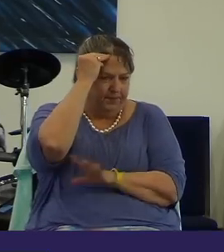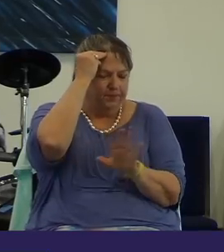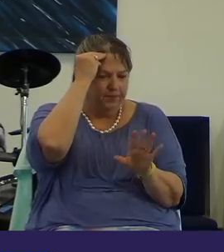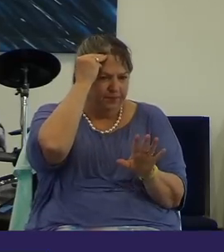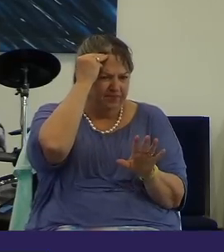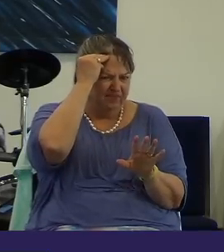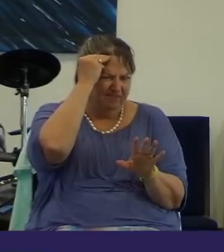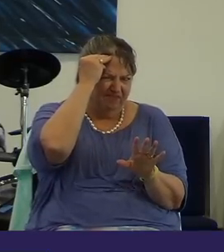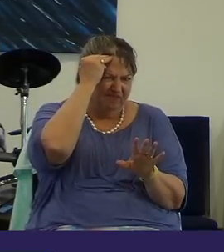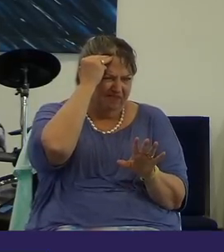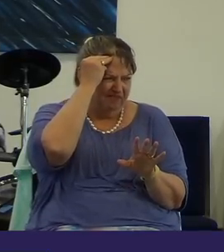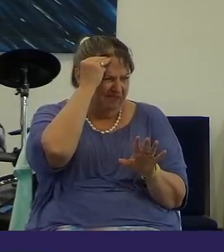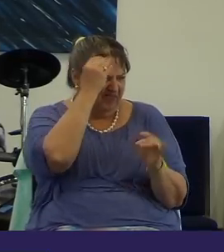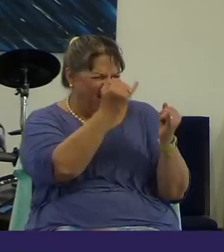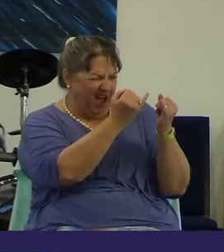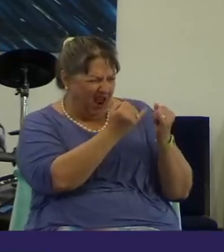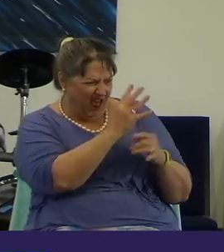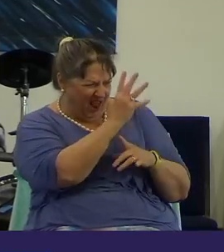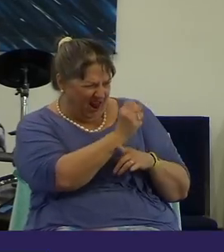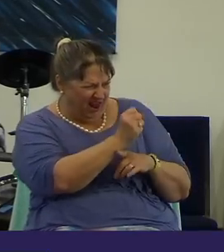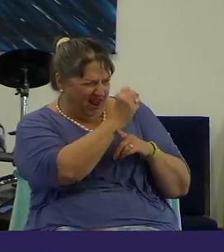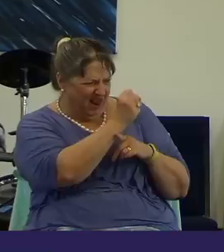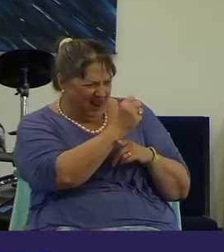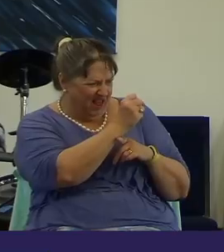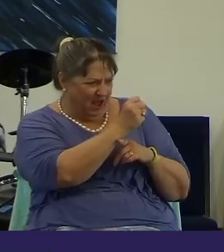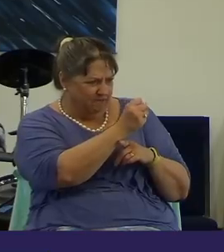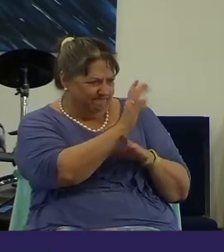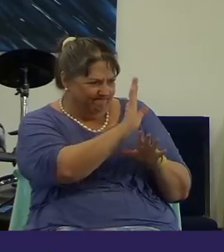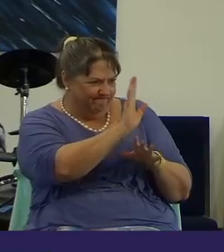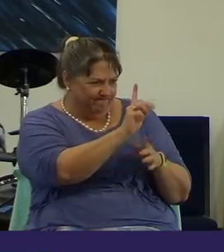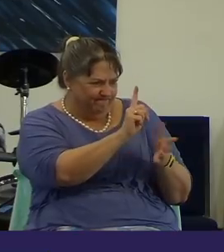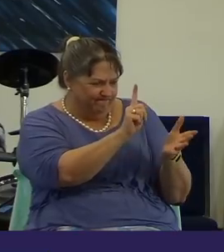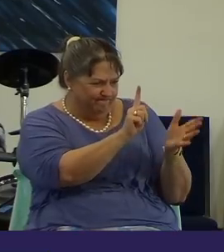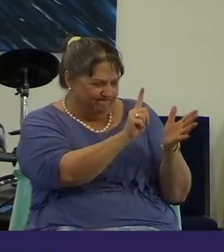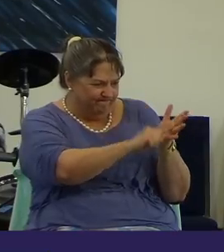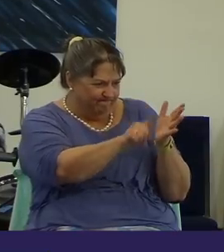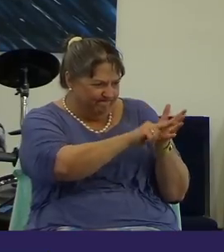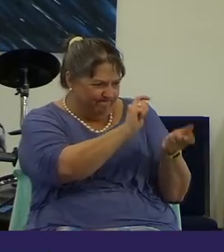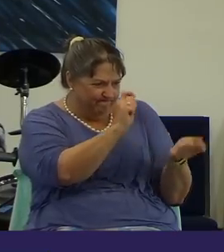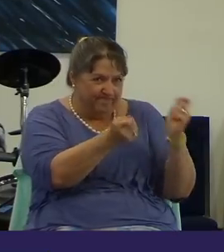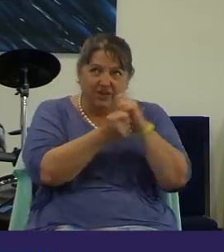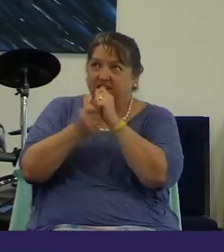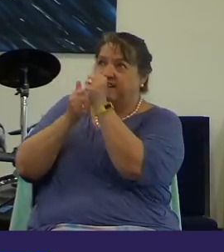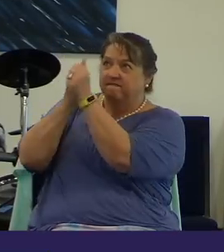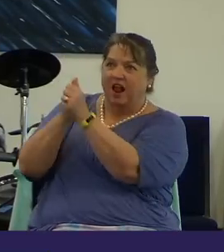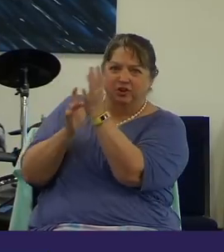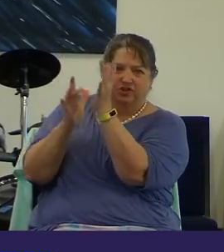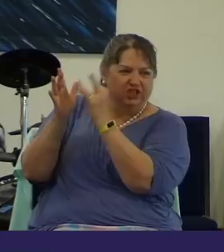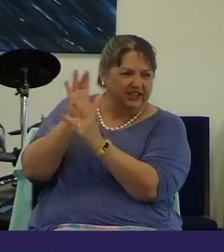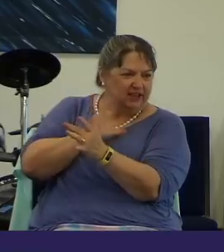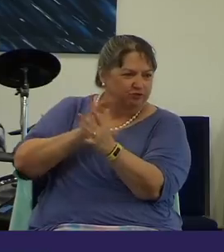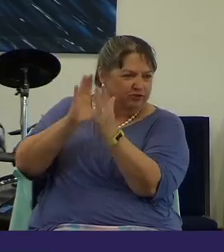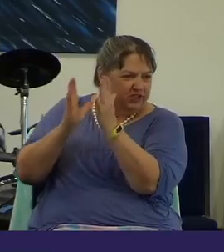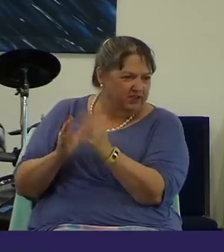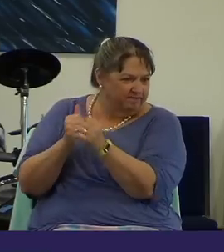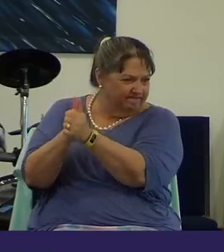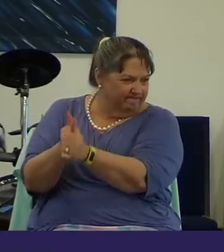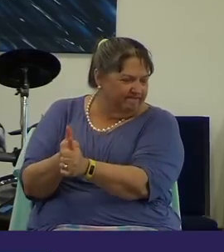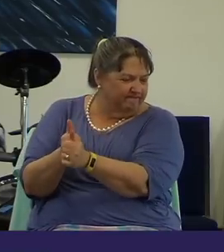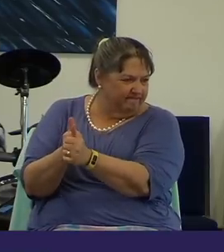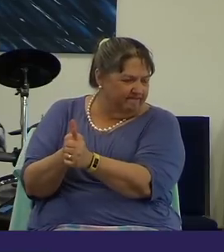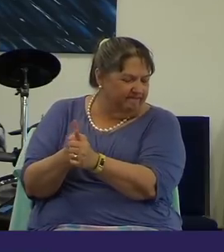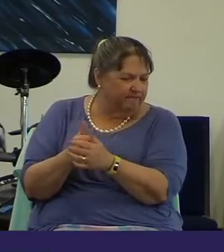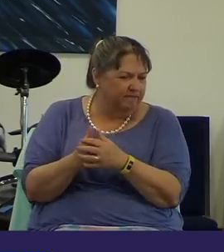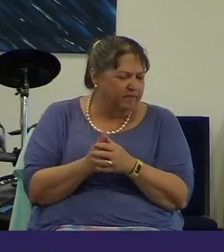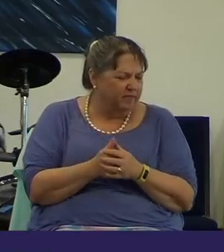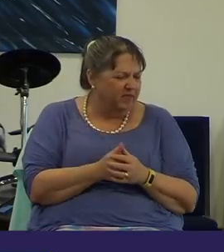And his friends naturally asked him, why'd you become a Christian? And he said, well, it's like this. Let's say you